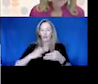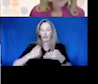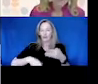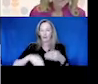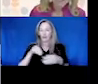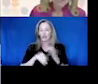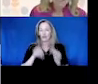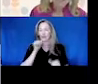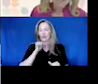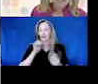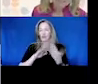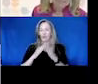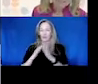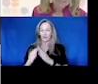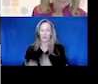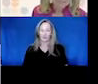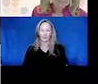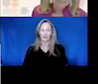Next slide, please.